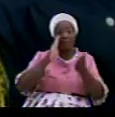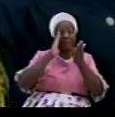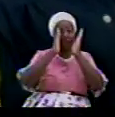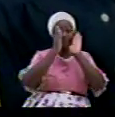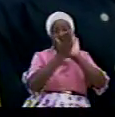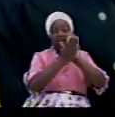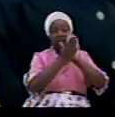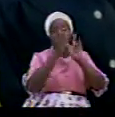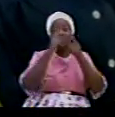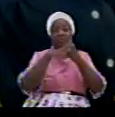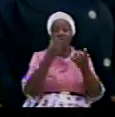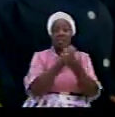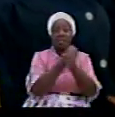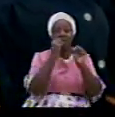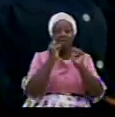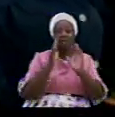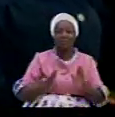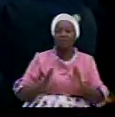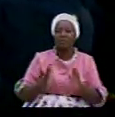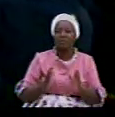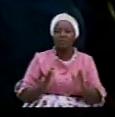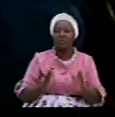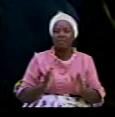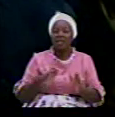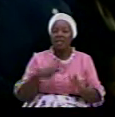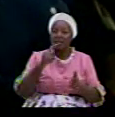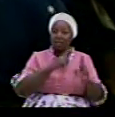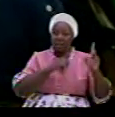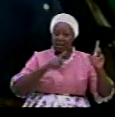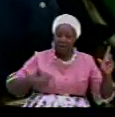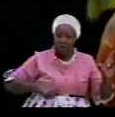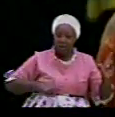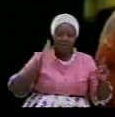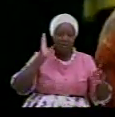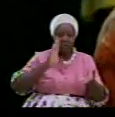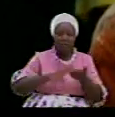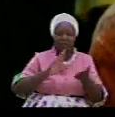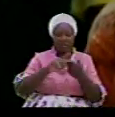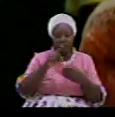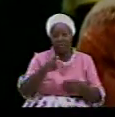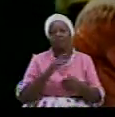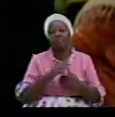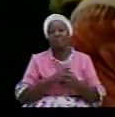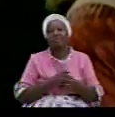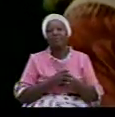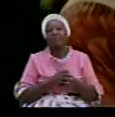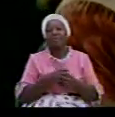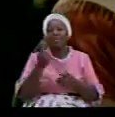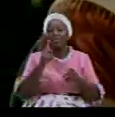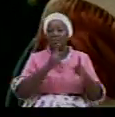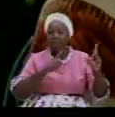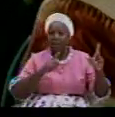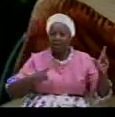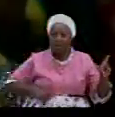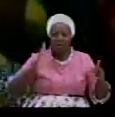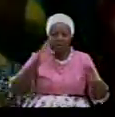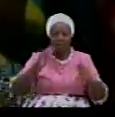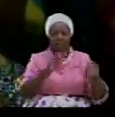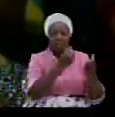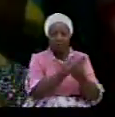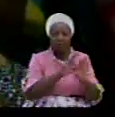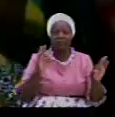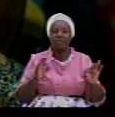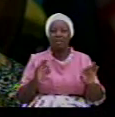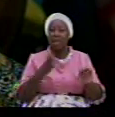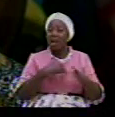Savior. The Lord will forgive you. The Lord will set you free. And